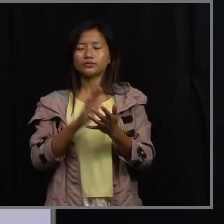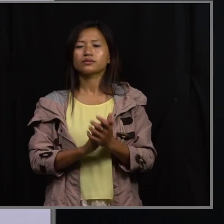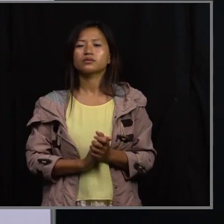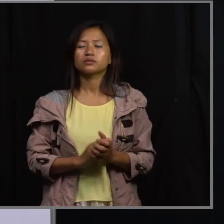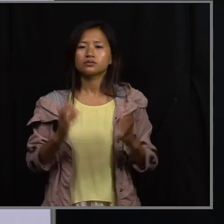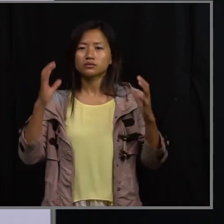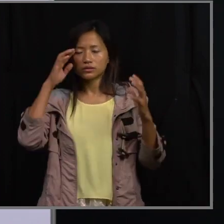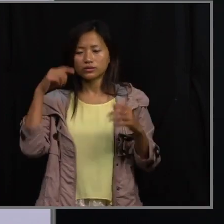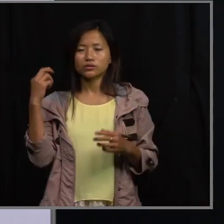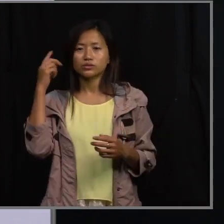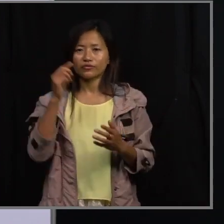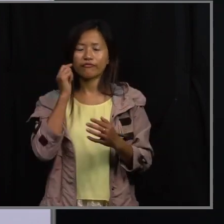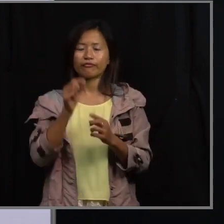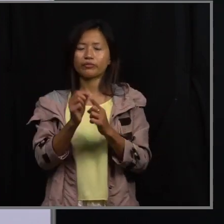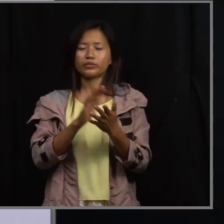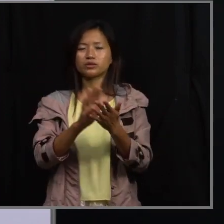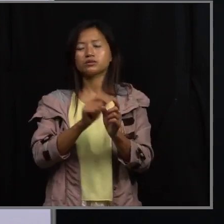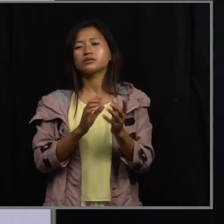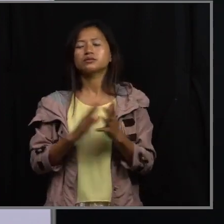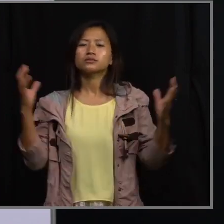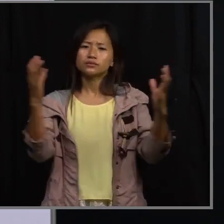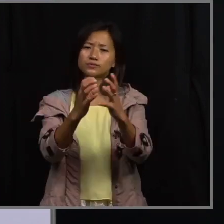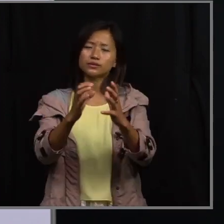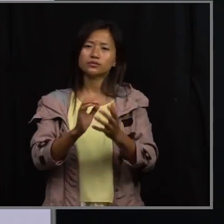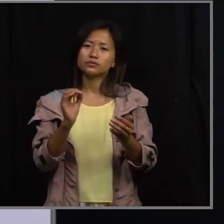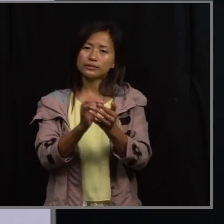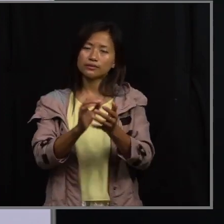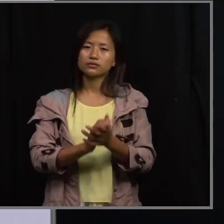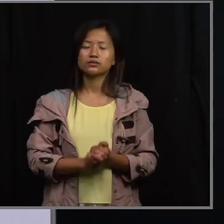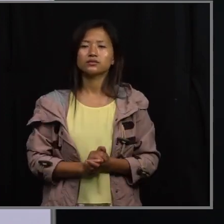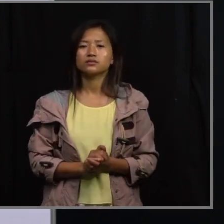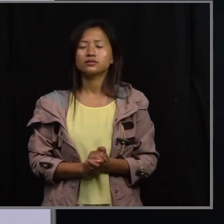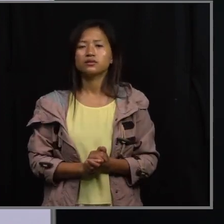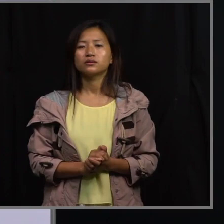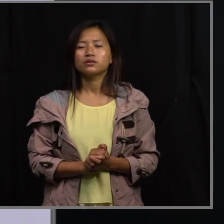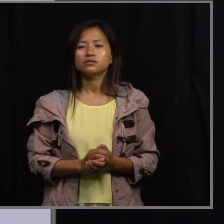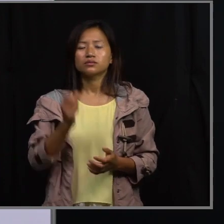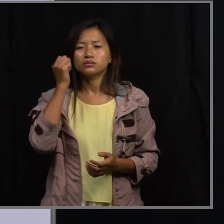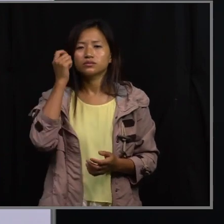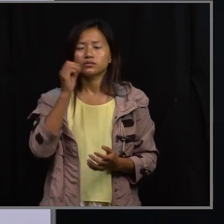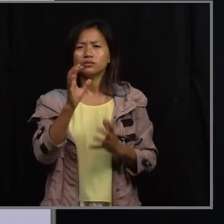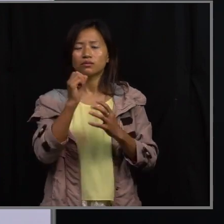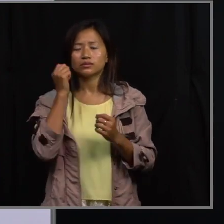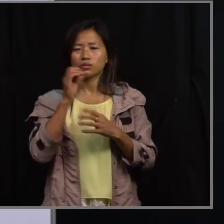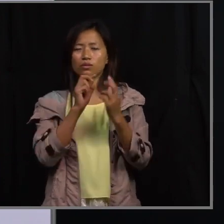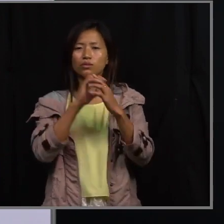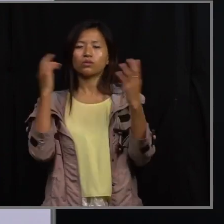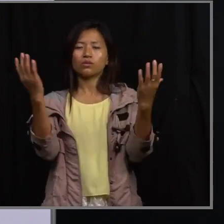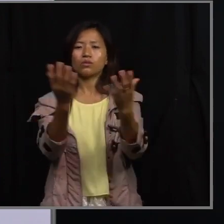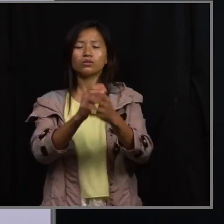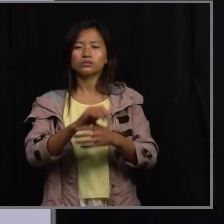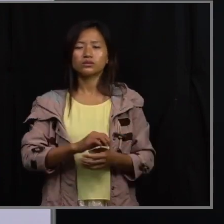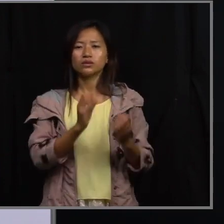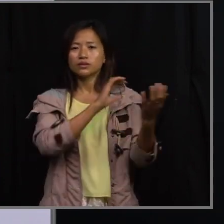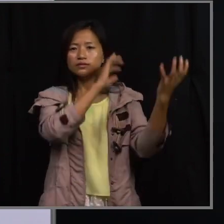to compress the thing, okay? And that is how they have, you know, to understand the whole universe, understand the whole